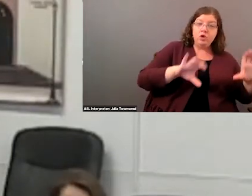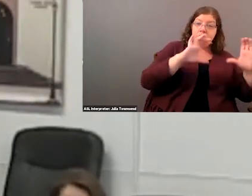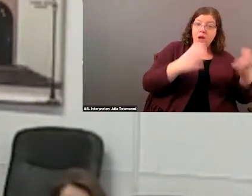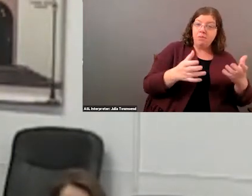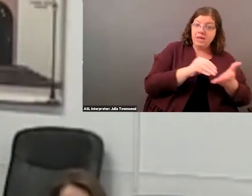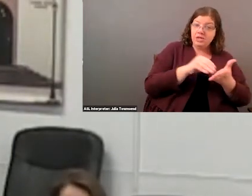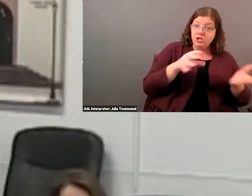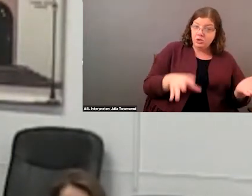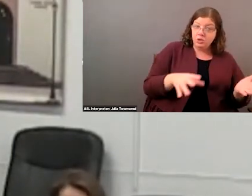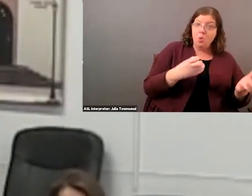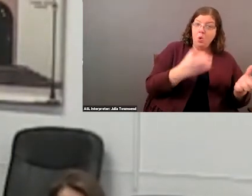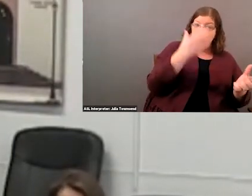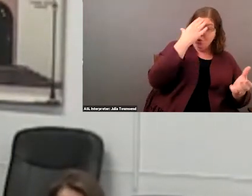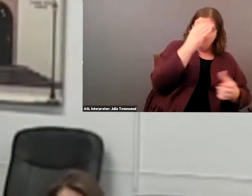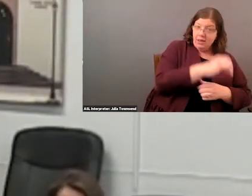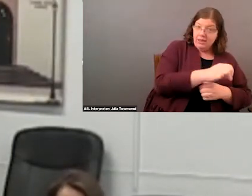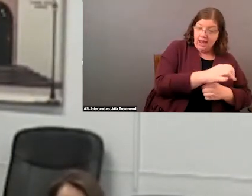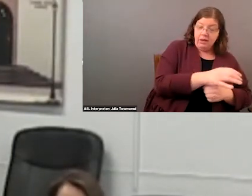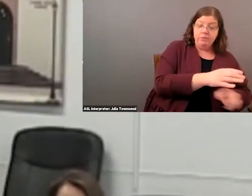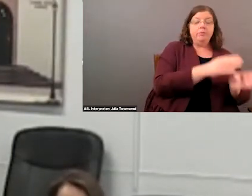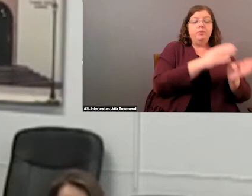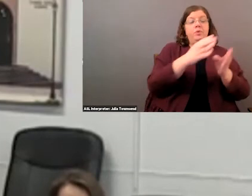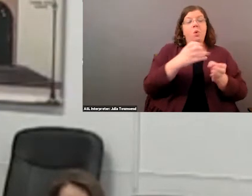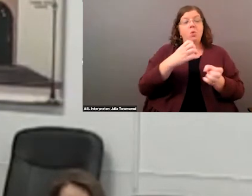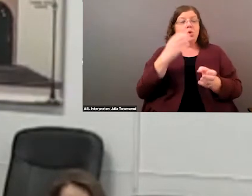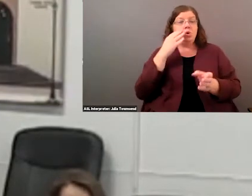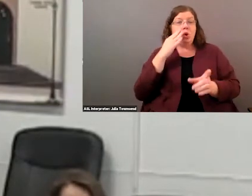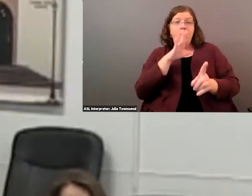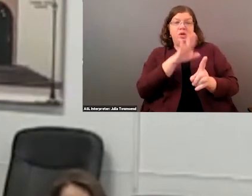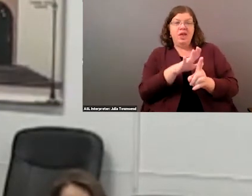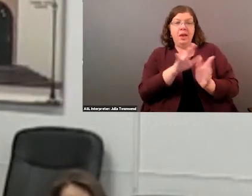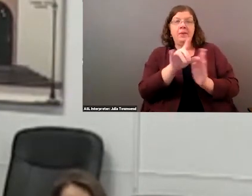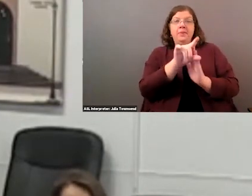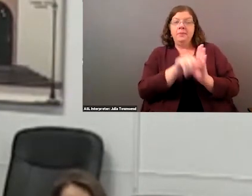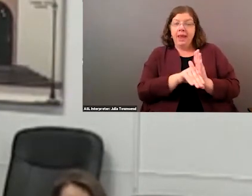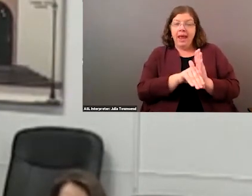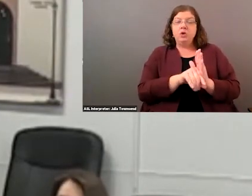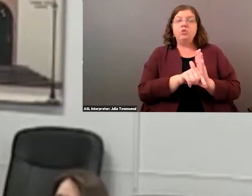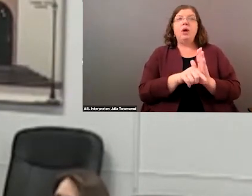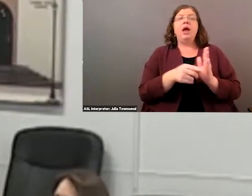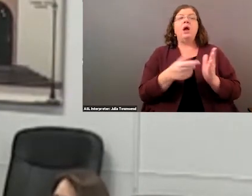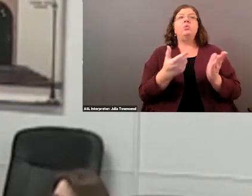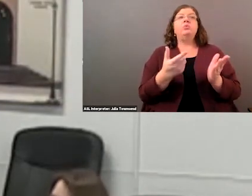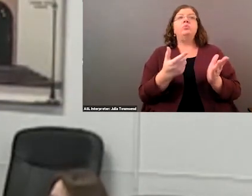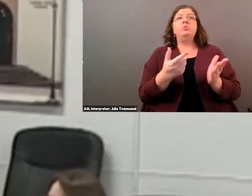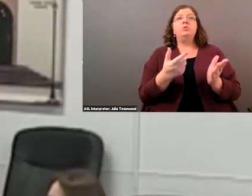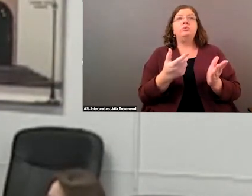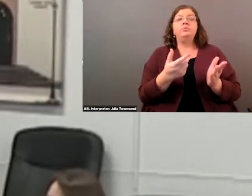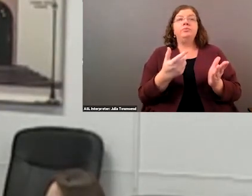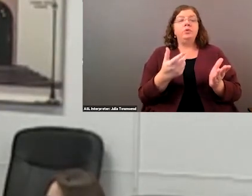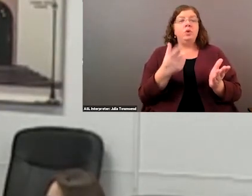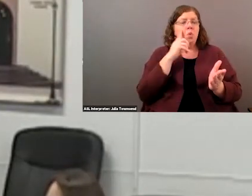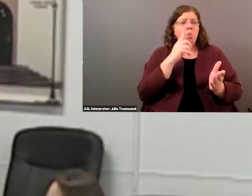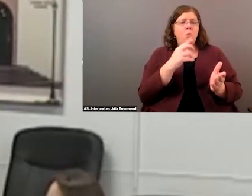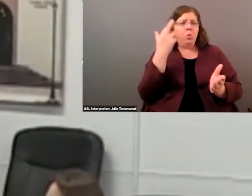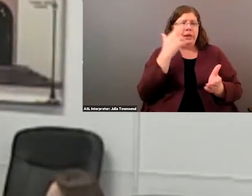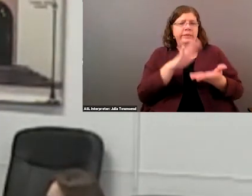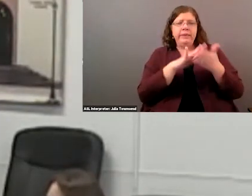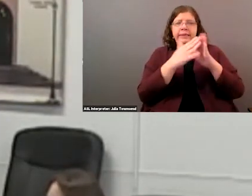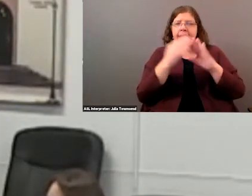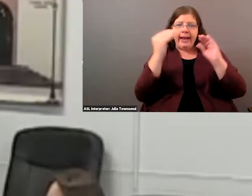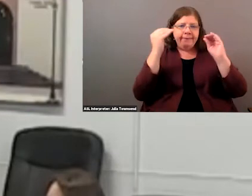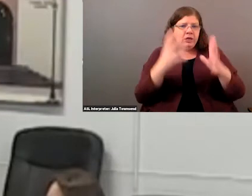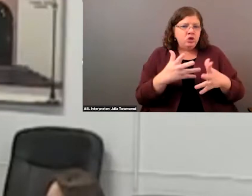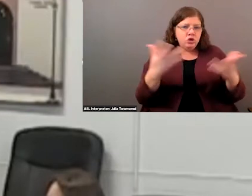background and what led them into education and working with populations of students from diverse backgrounds, so that